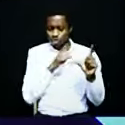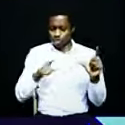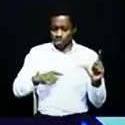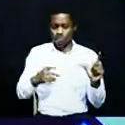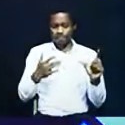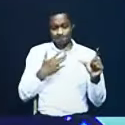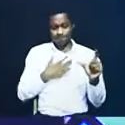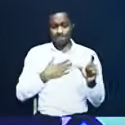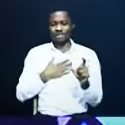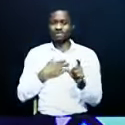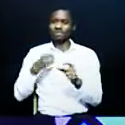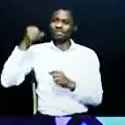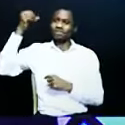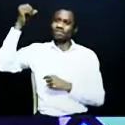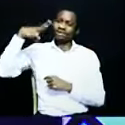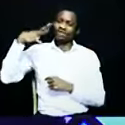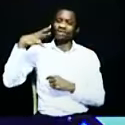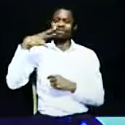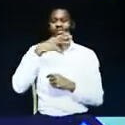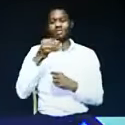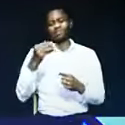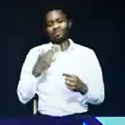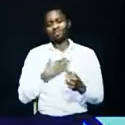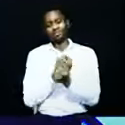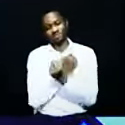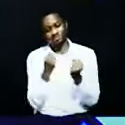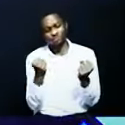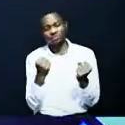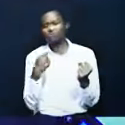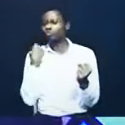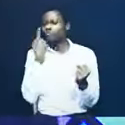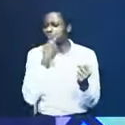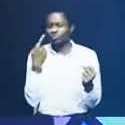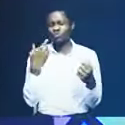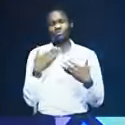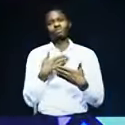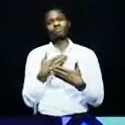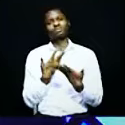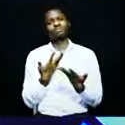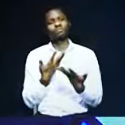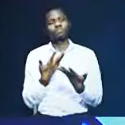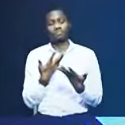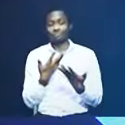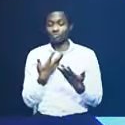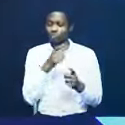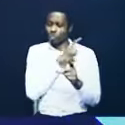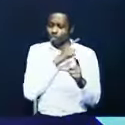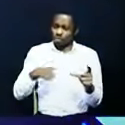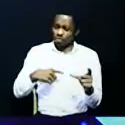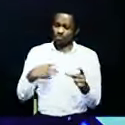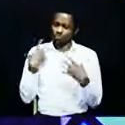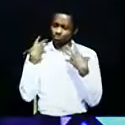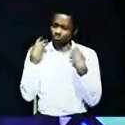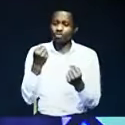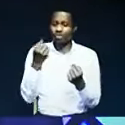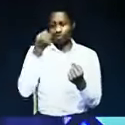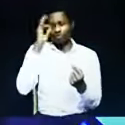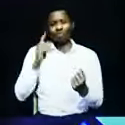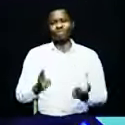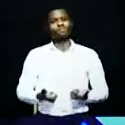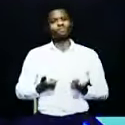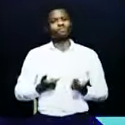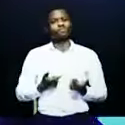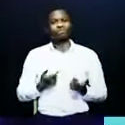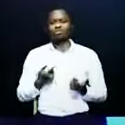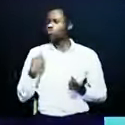and my salvation. Whom shall I fear? The Lord is the strength of my life.